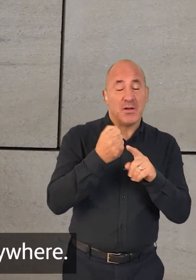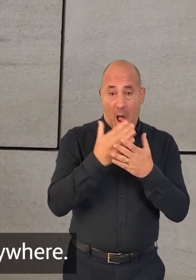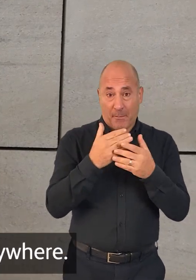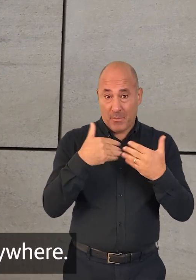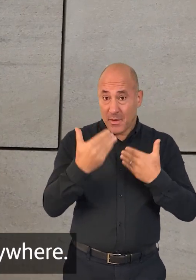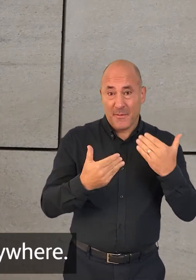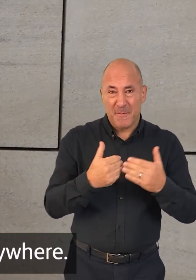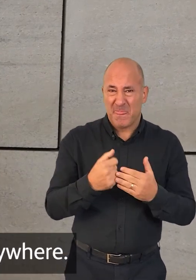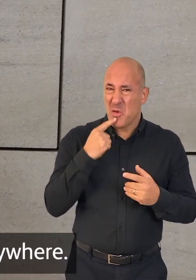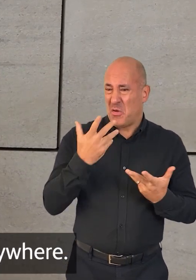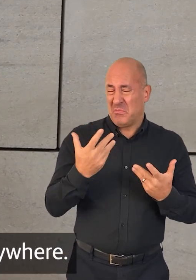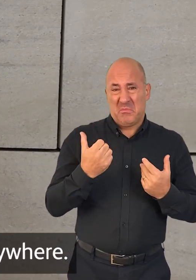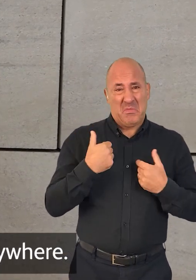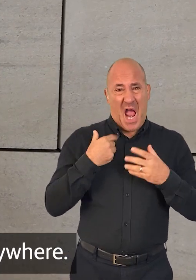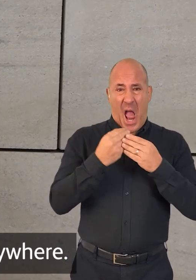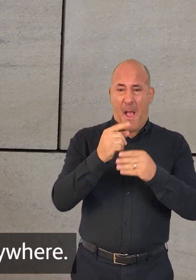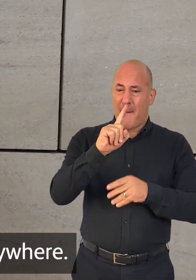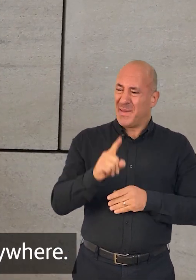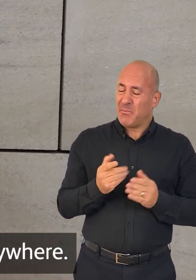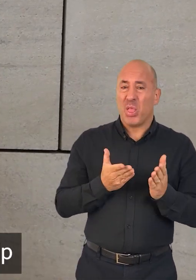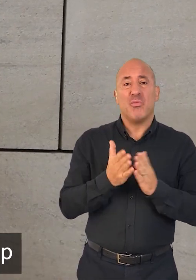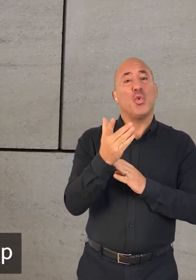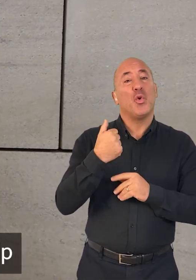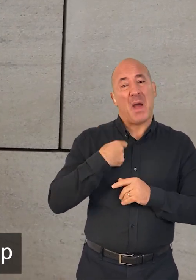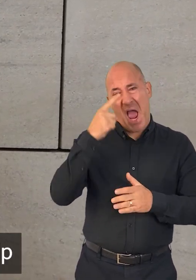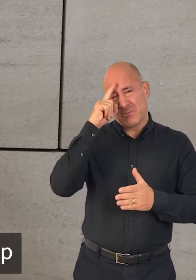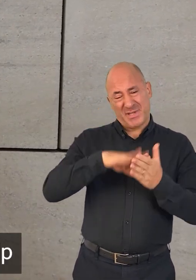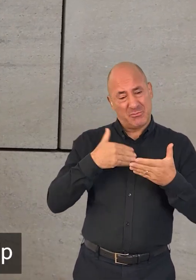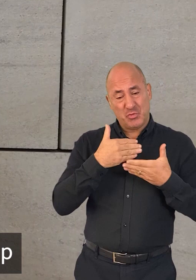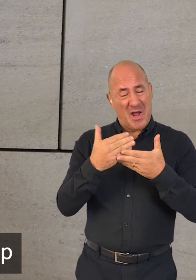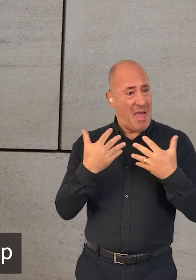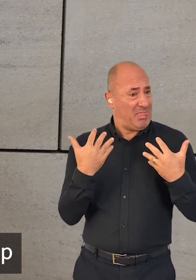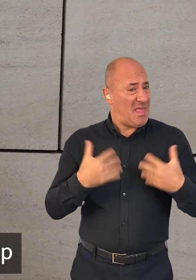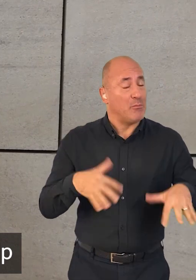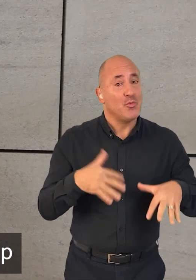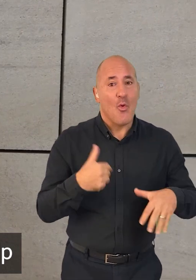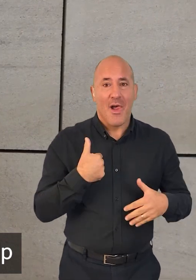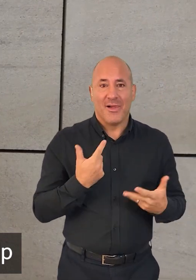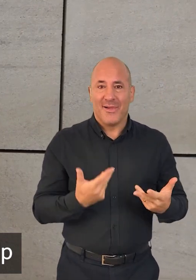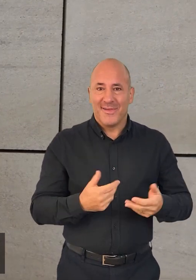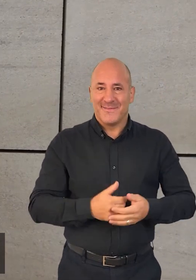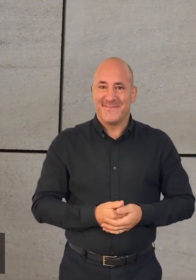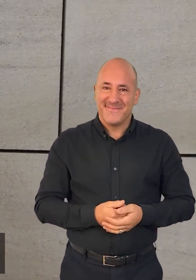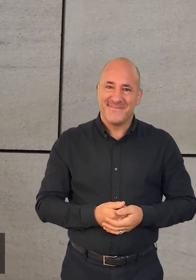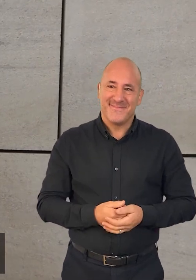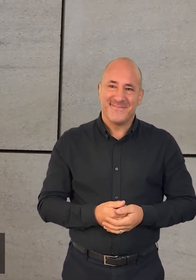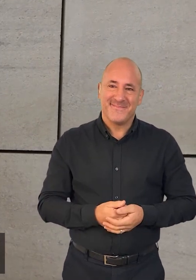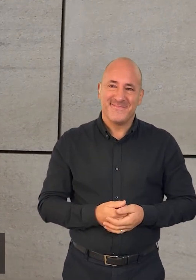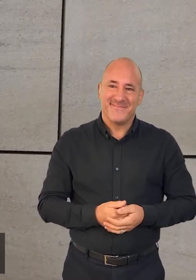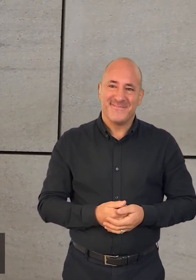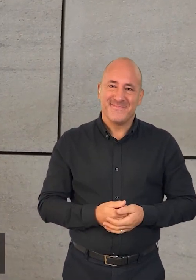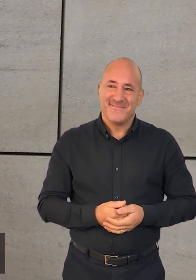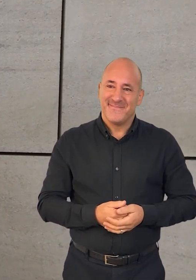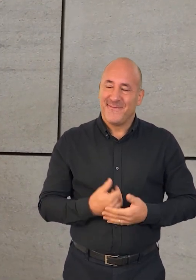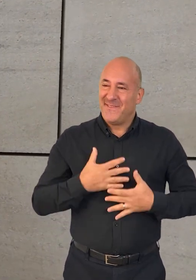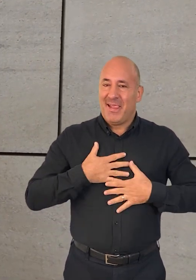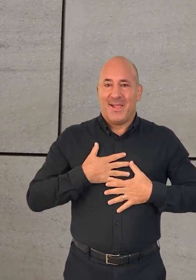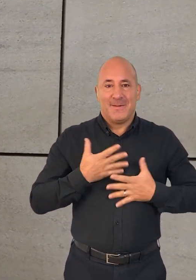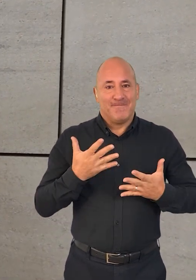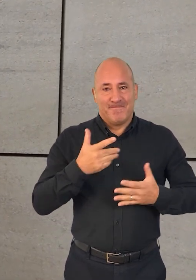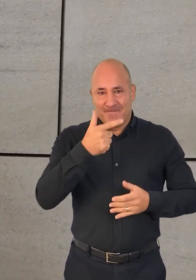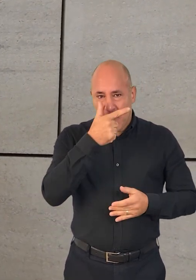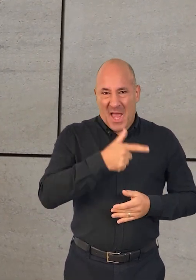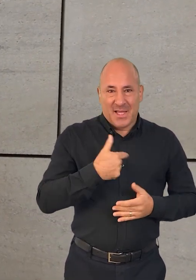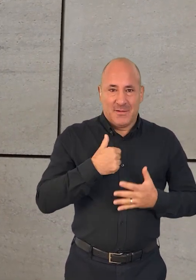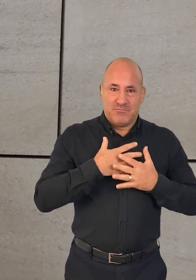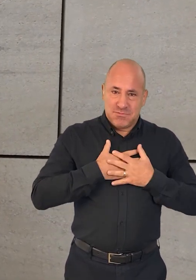around autism and disability would actually go anywhere. I just thought that I could maybe help people if I shared my experiences, so